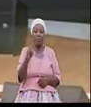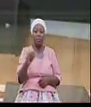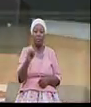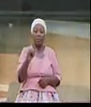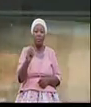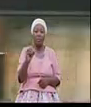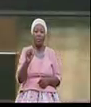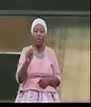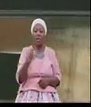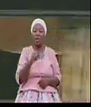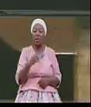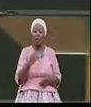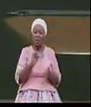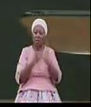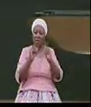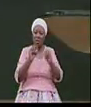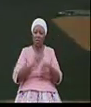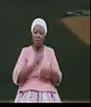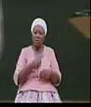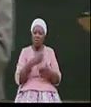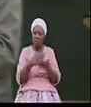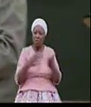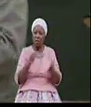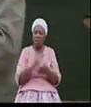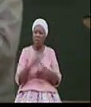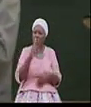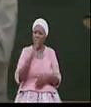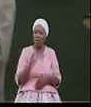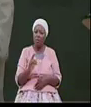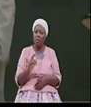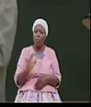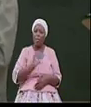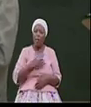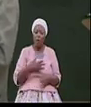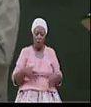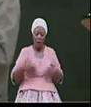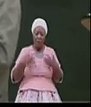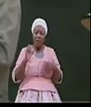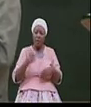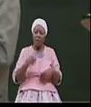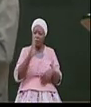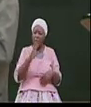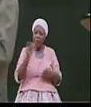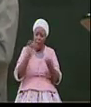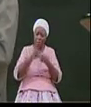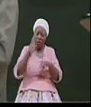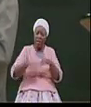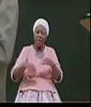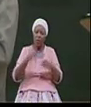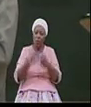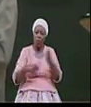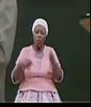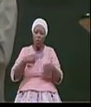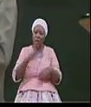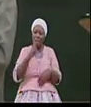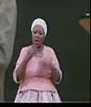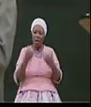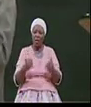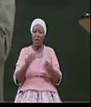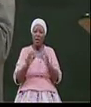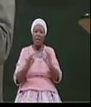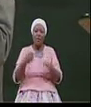that really our lives can be prolonged if we are very